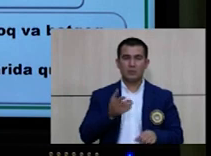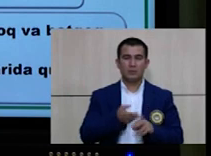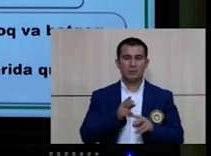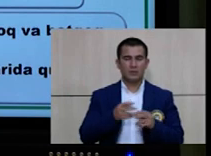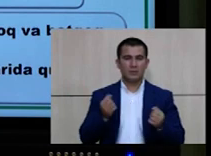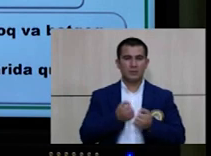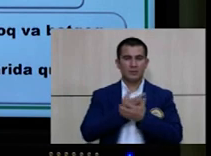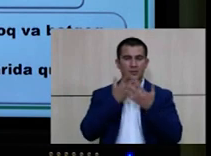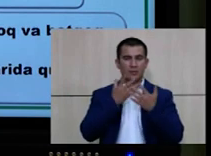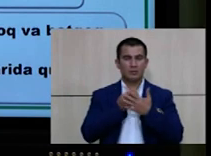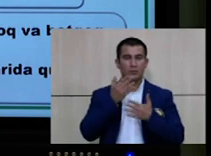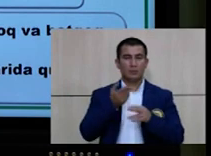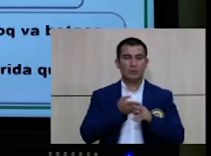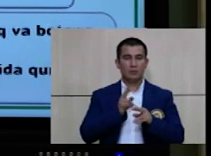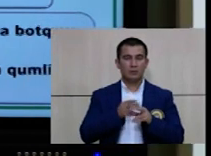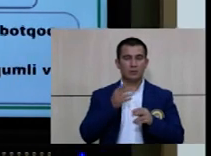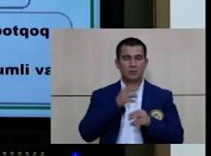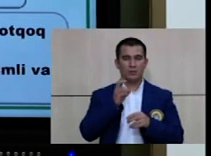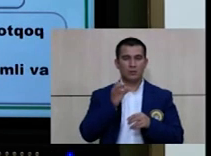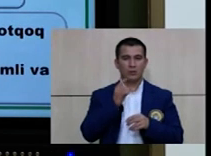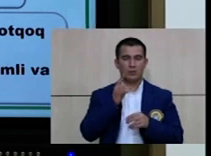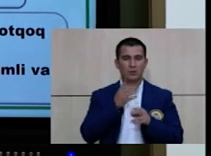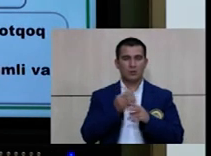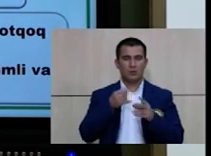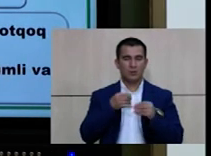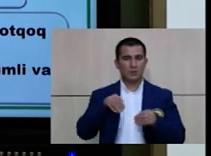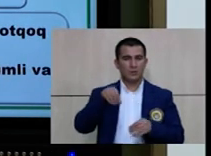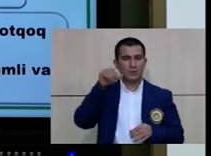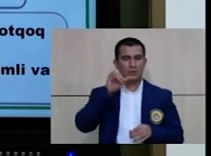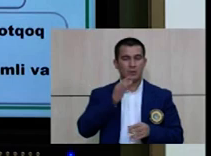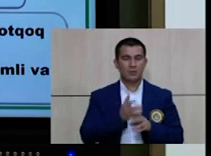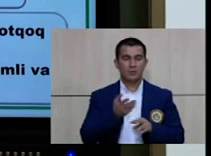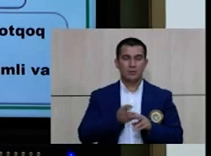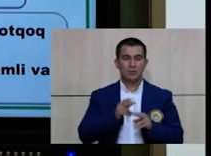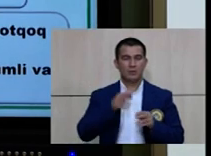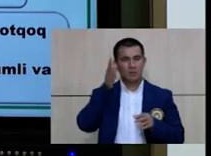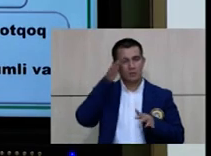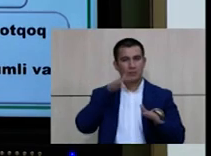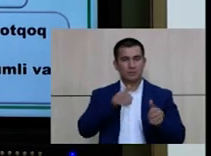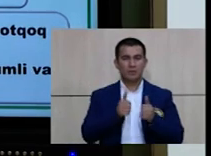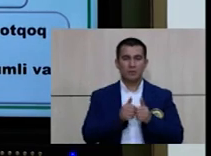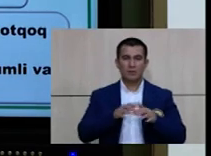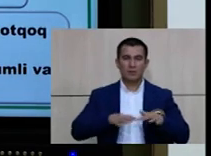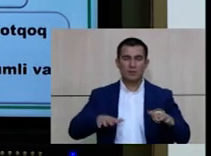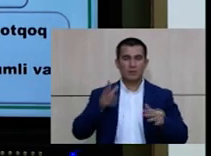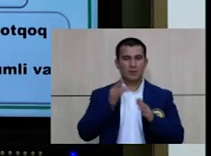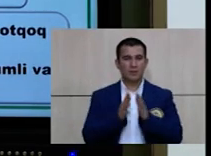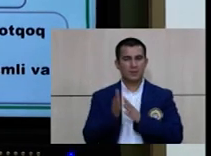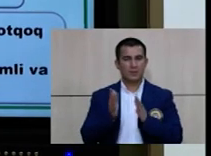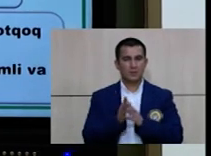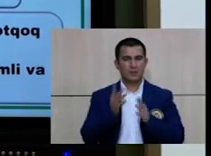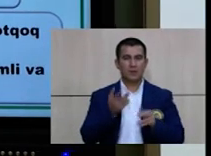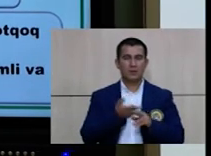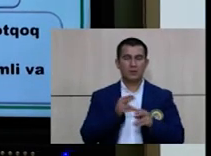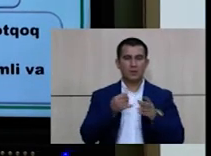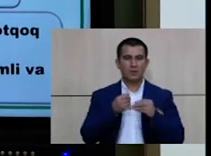och bo'z tuproqlar tarqalgan. Daryo qayrlarida esa alluvial o'tloq va